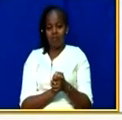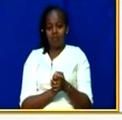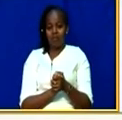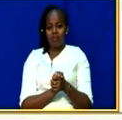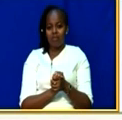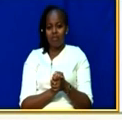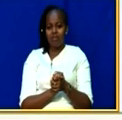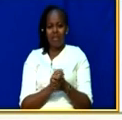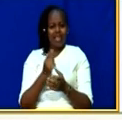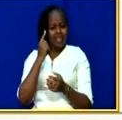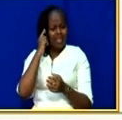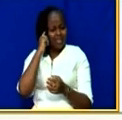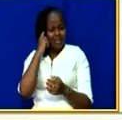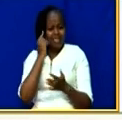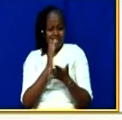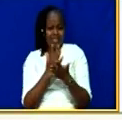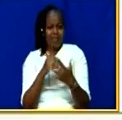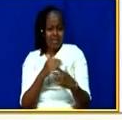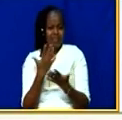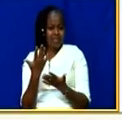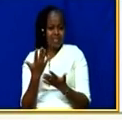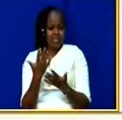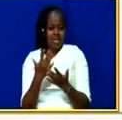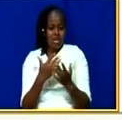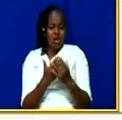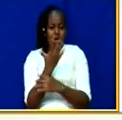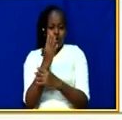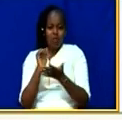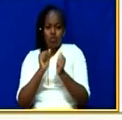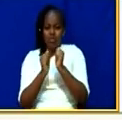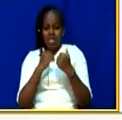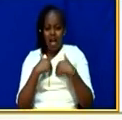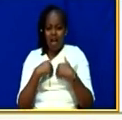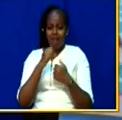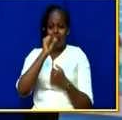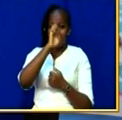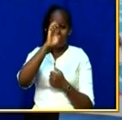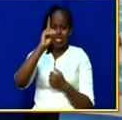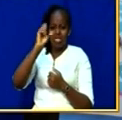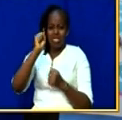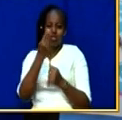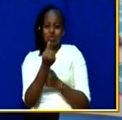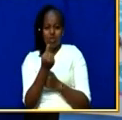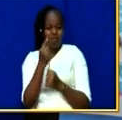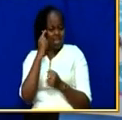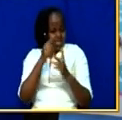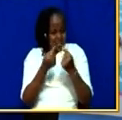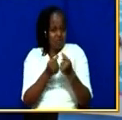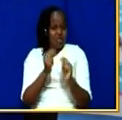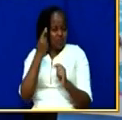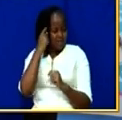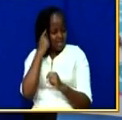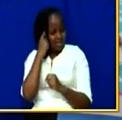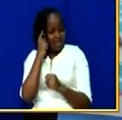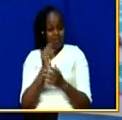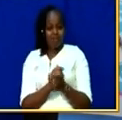I think something is forming in my It's mind. forming, The crops with Tiny seeds. seeds. Tiny seeded crops.